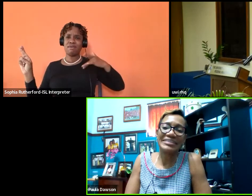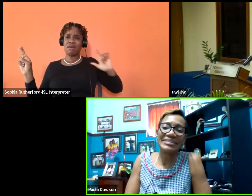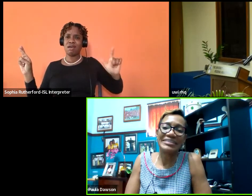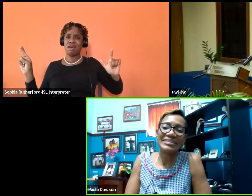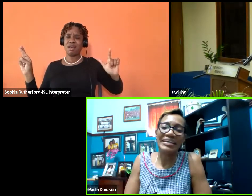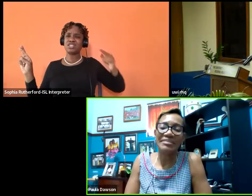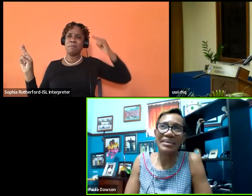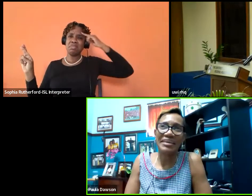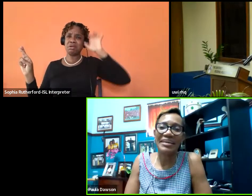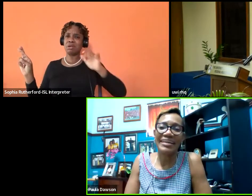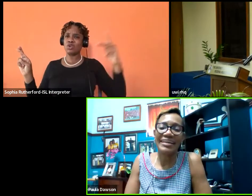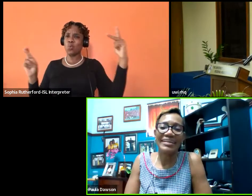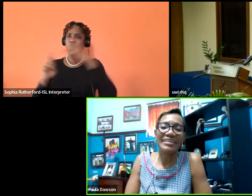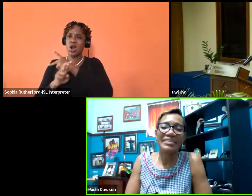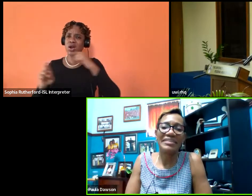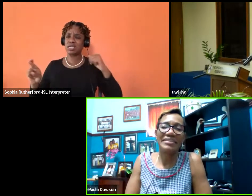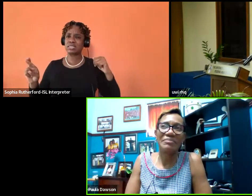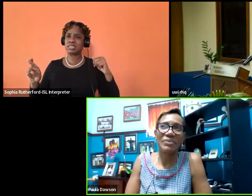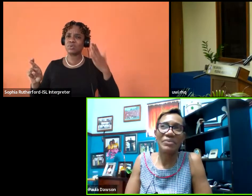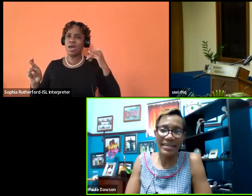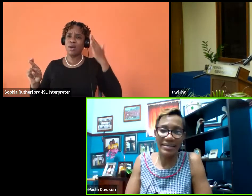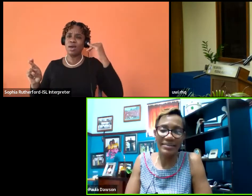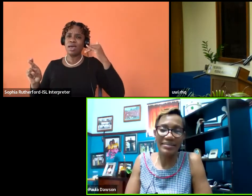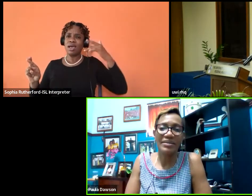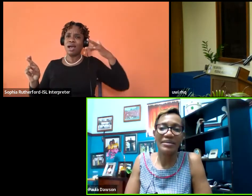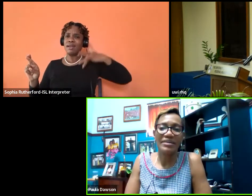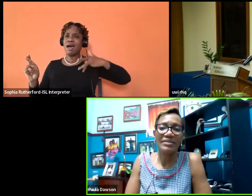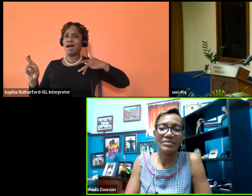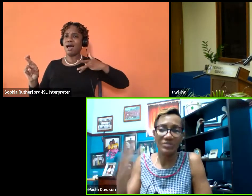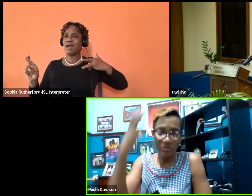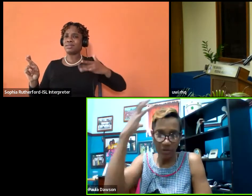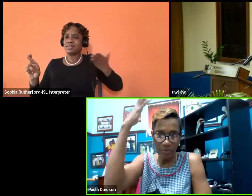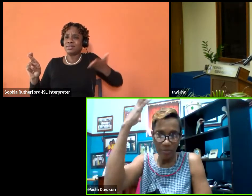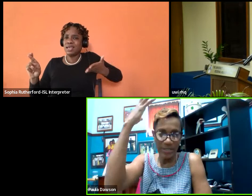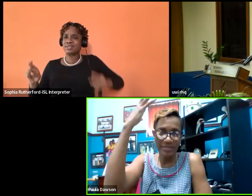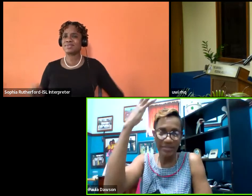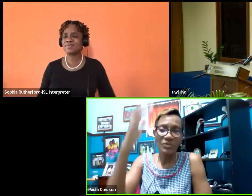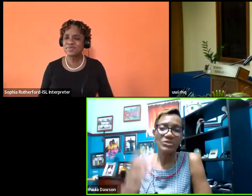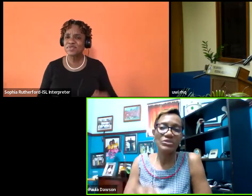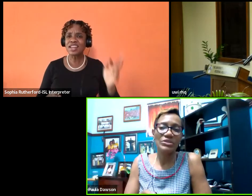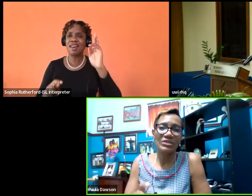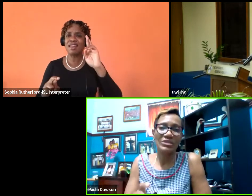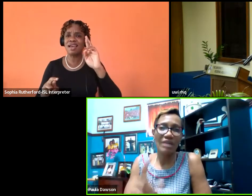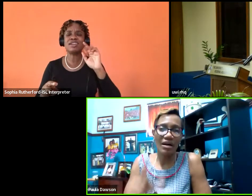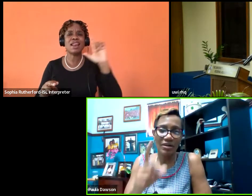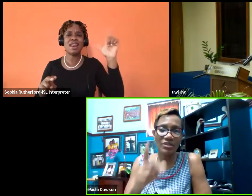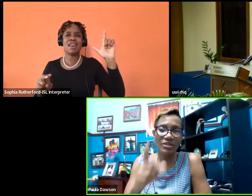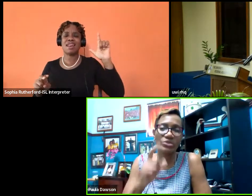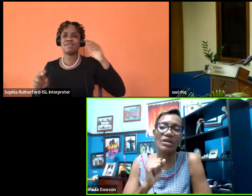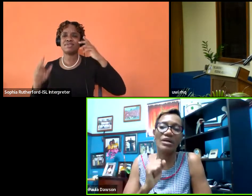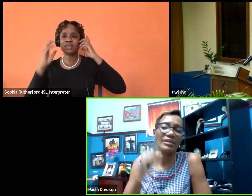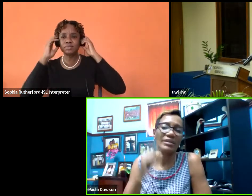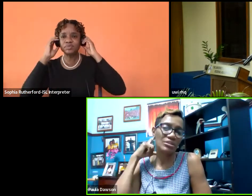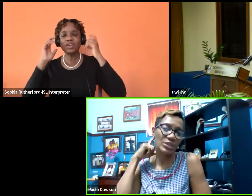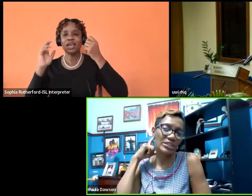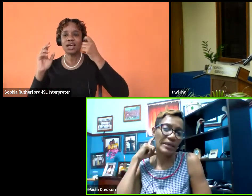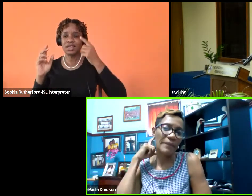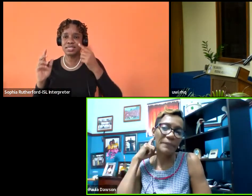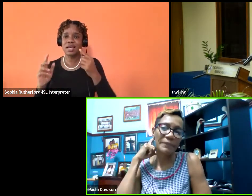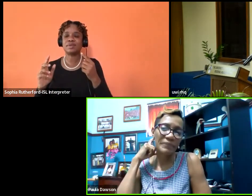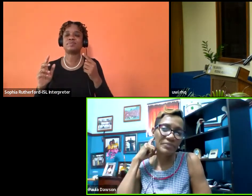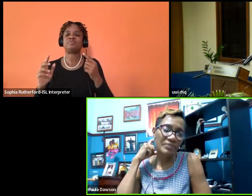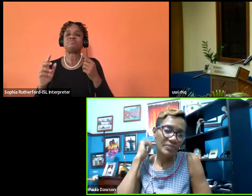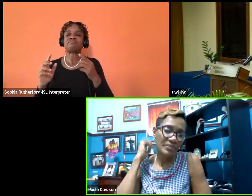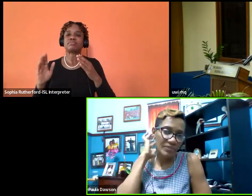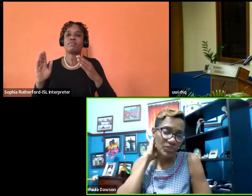Interestingly, the brain, upper brain, does not control the heart. That's the brain